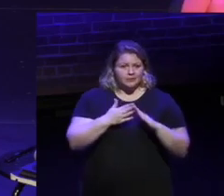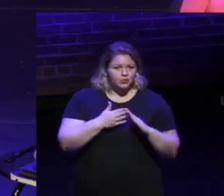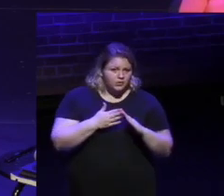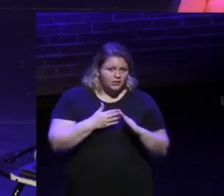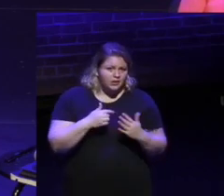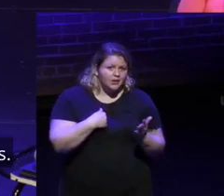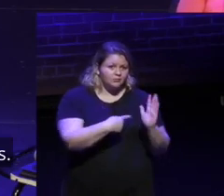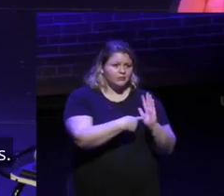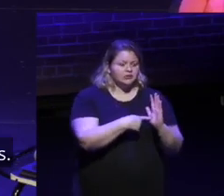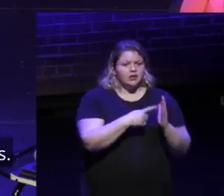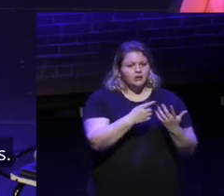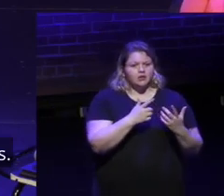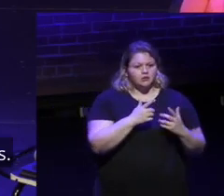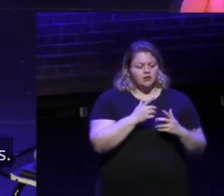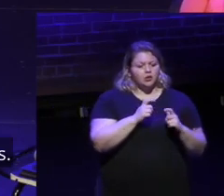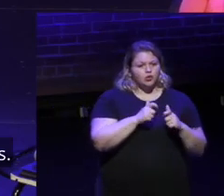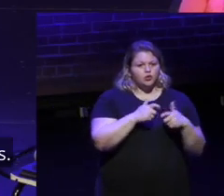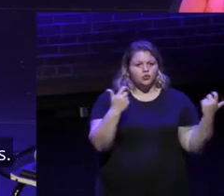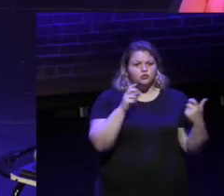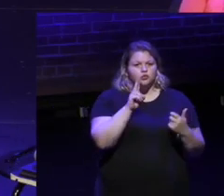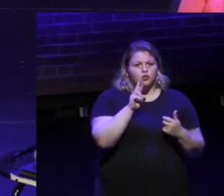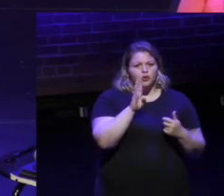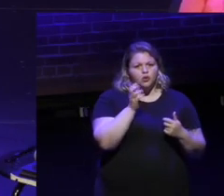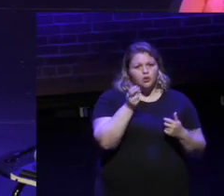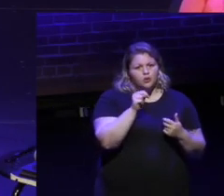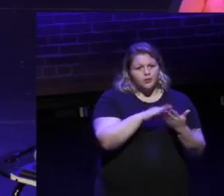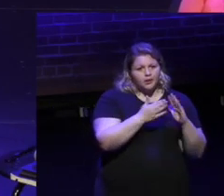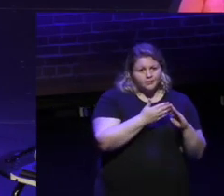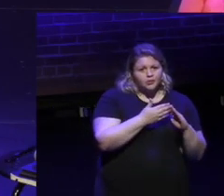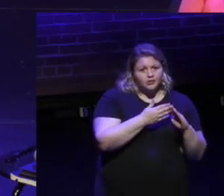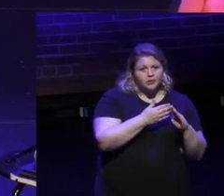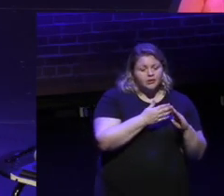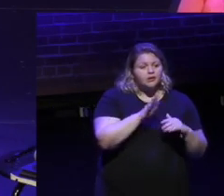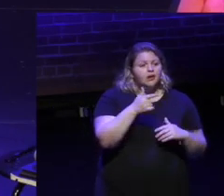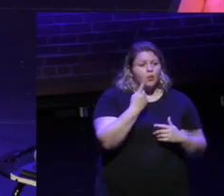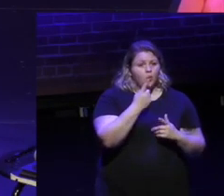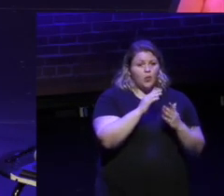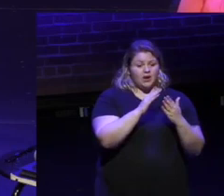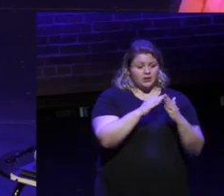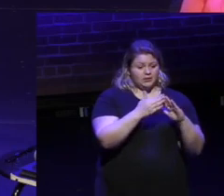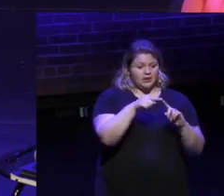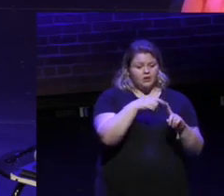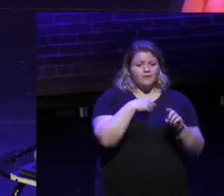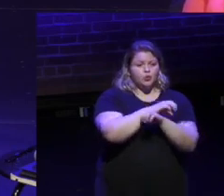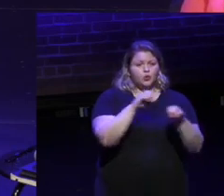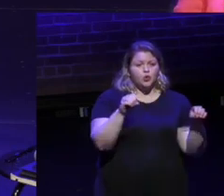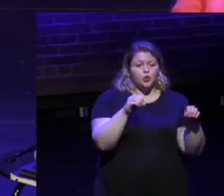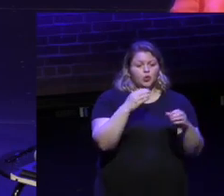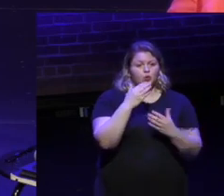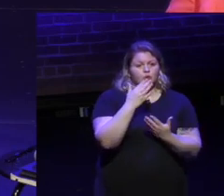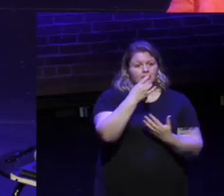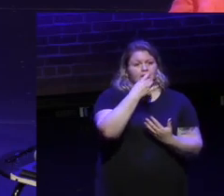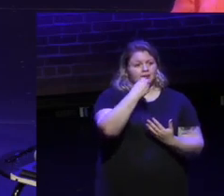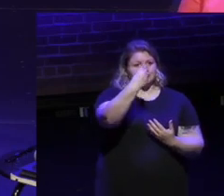of the densest, most urban communities in Massachusetts. I also have a town without a stoplight. And I appreciate you also mentioning the